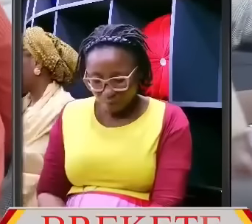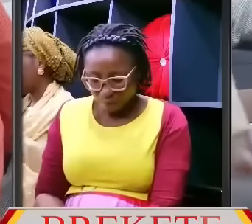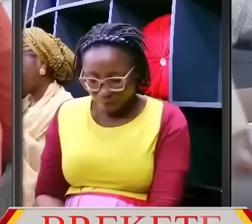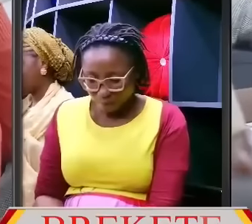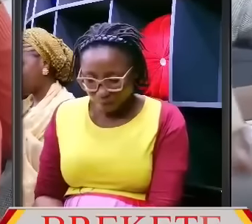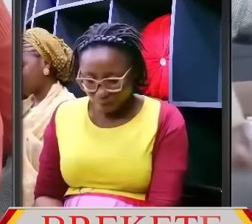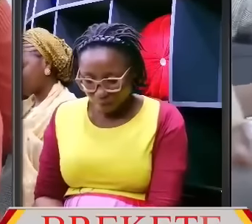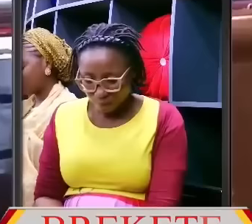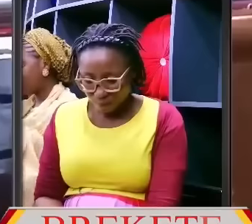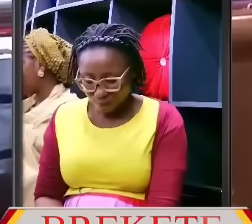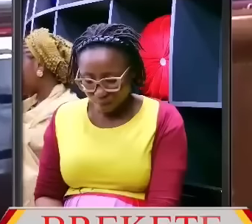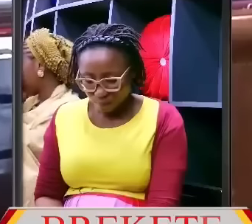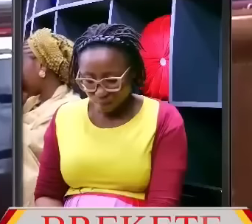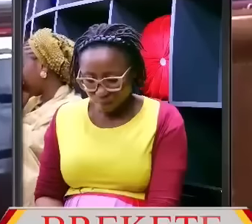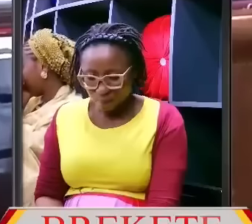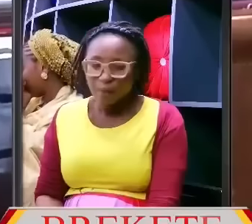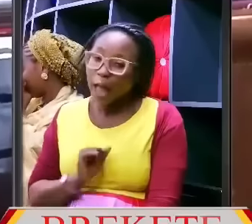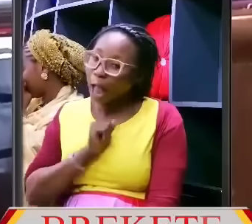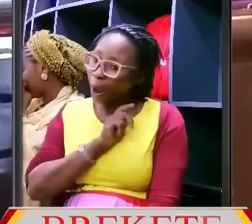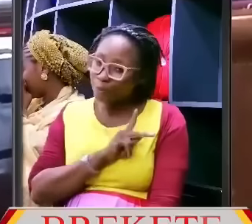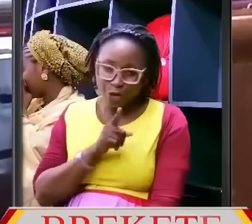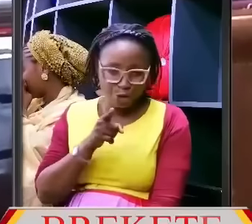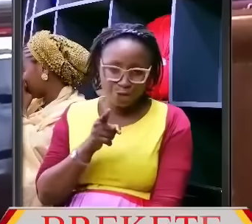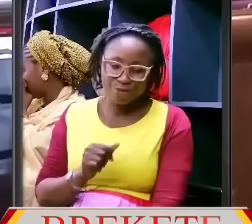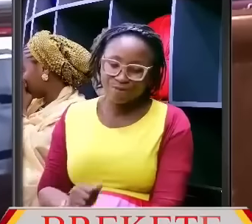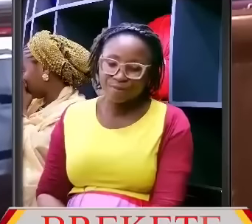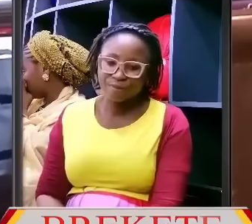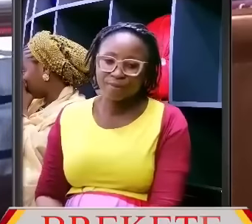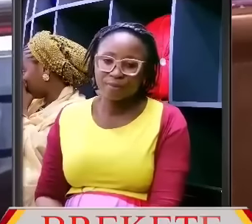Walk it all. I say, really appreciate you.